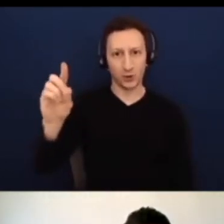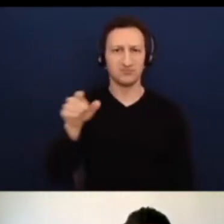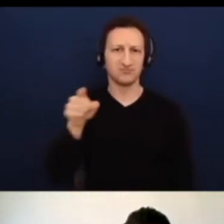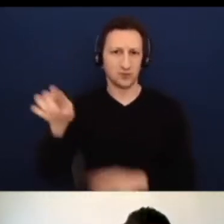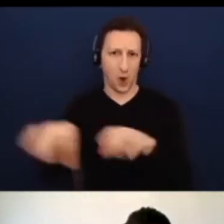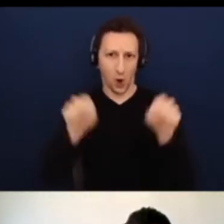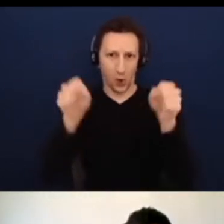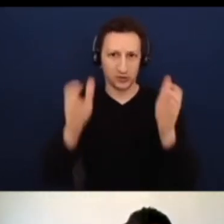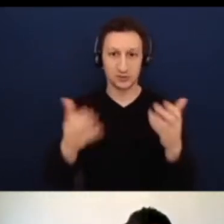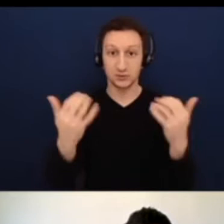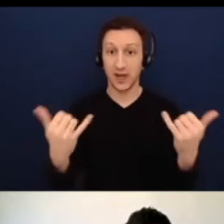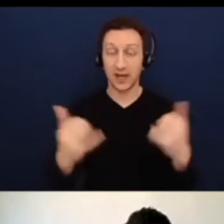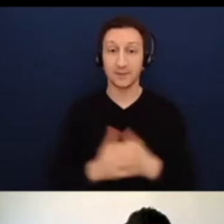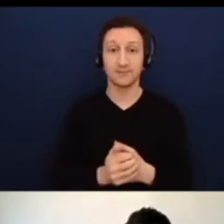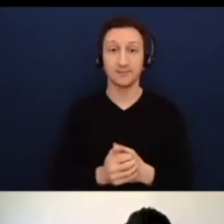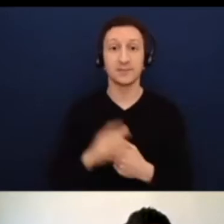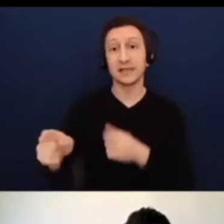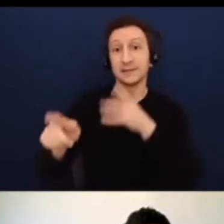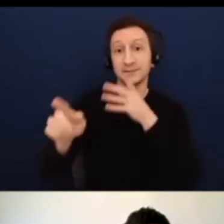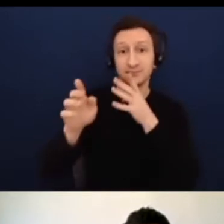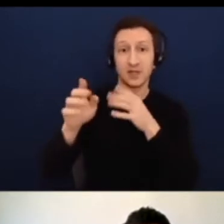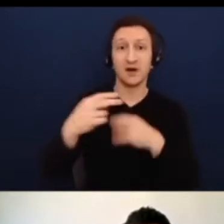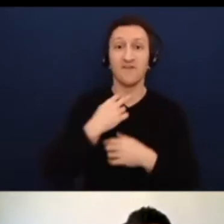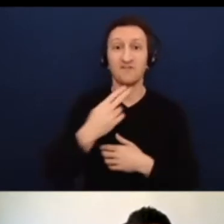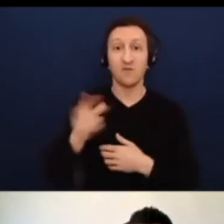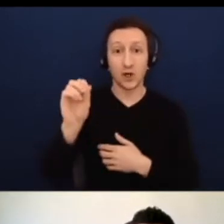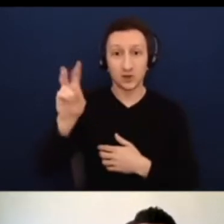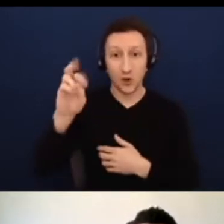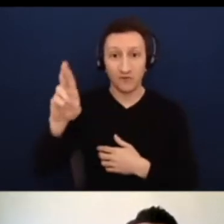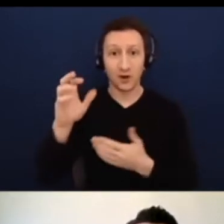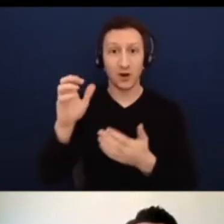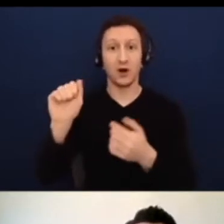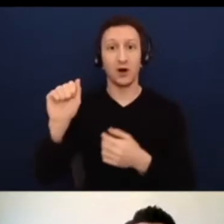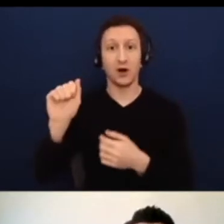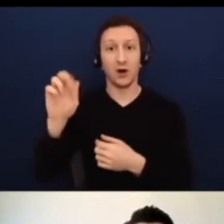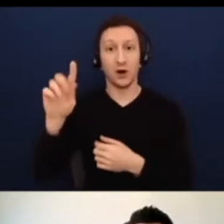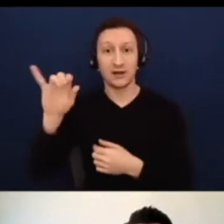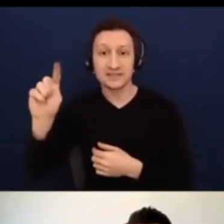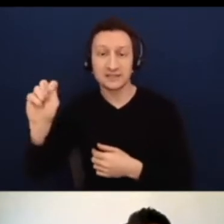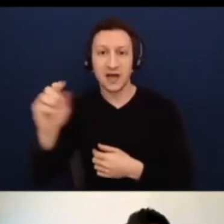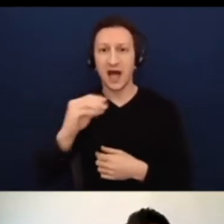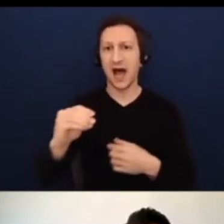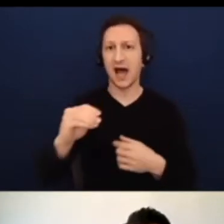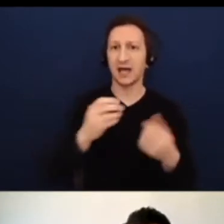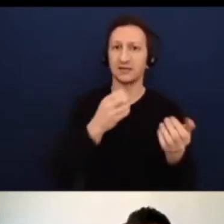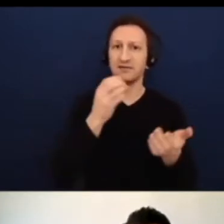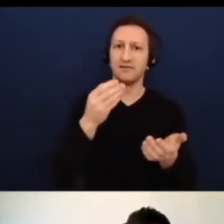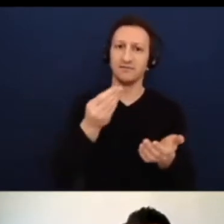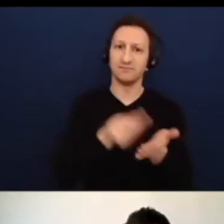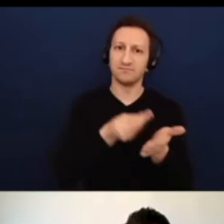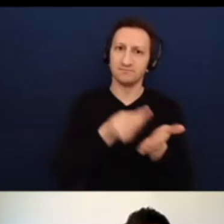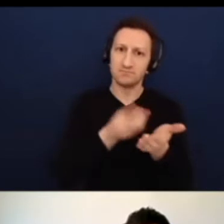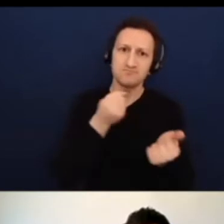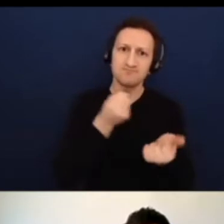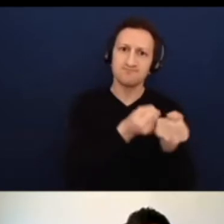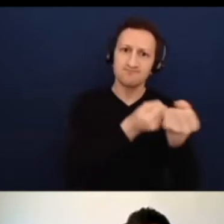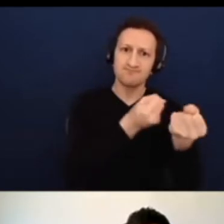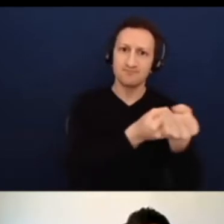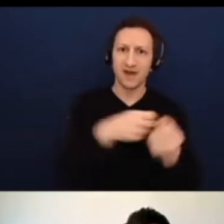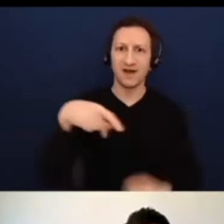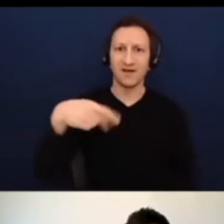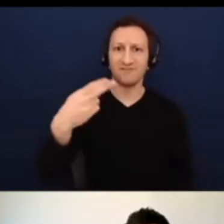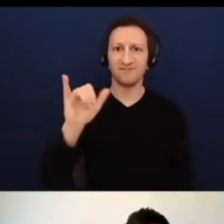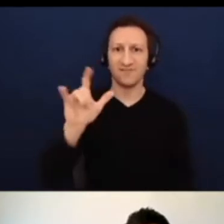artist, public speaker, and philanthropist, very passionate about advocating for media accessibility and disability awareness. She's really